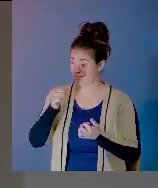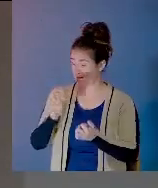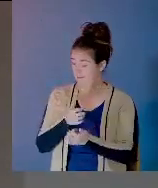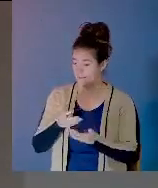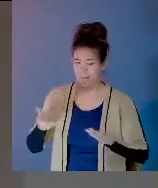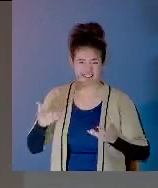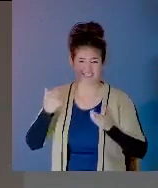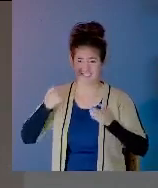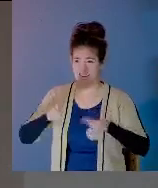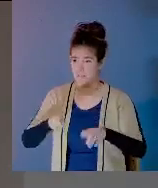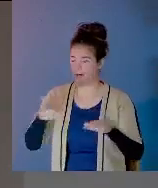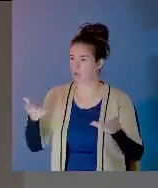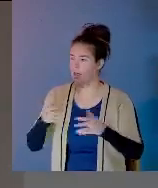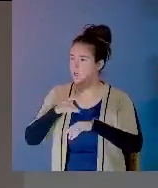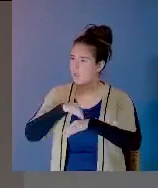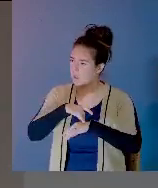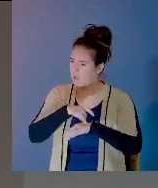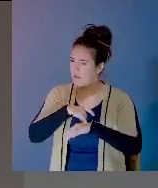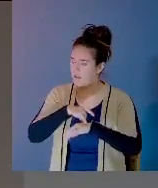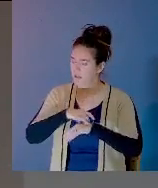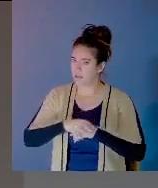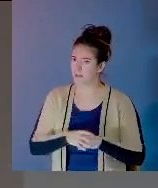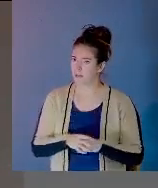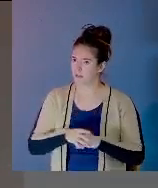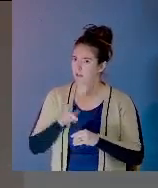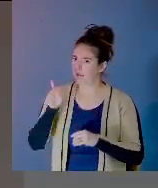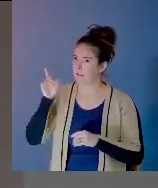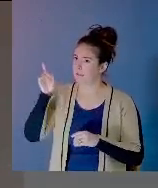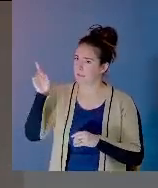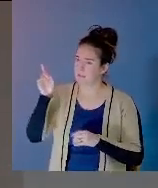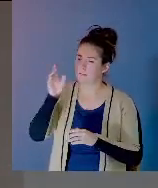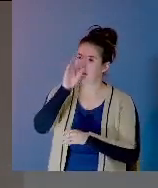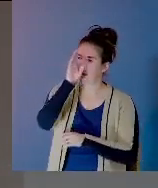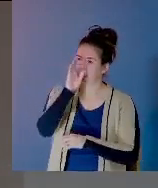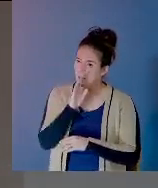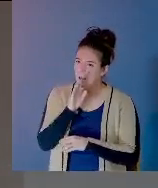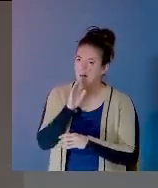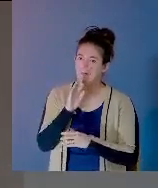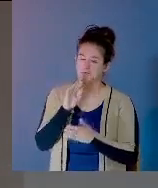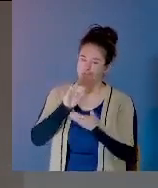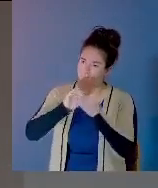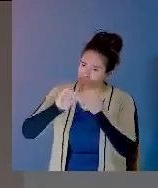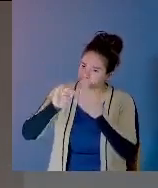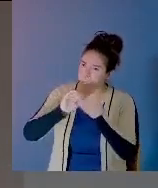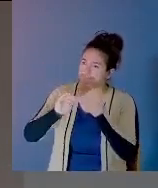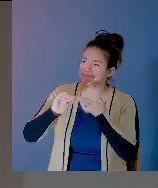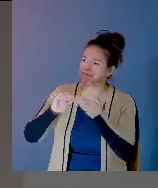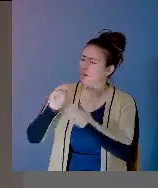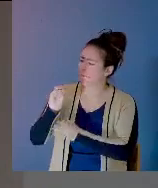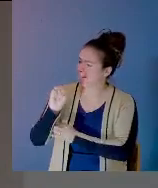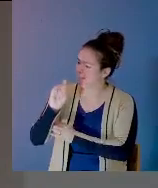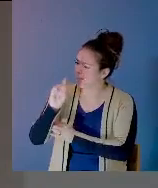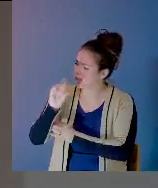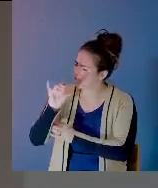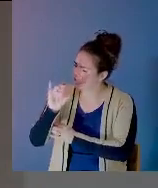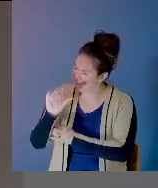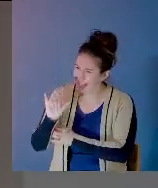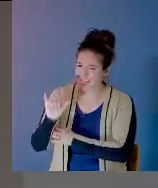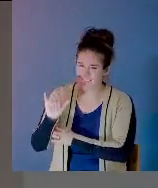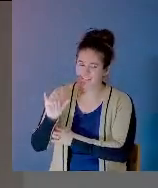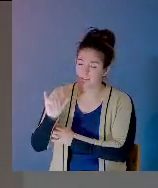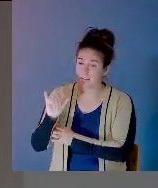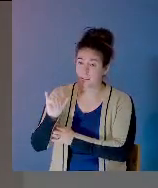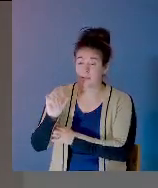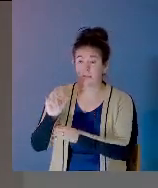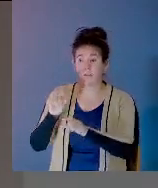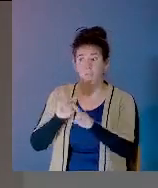He's a God of grace and he's a God of mercy. But as we've learned, as we've come to realize, as we've been sharing thoughts